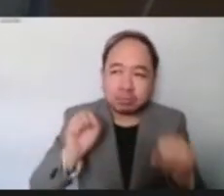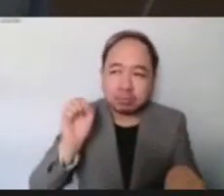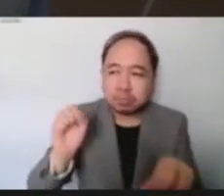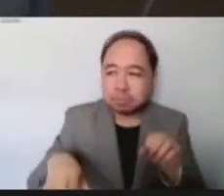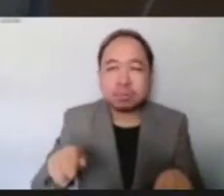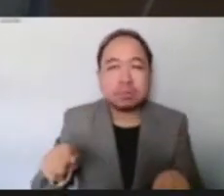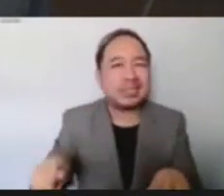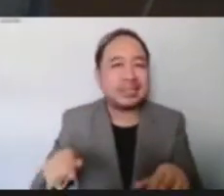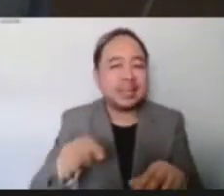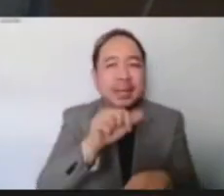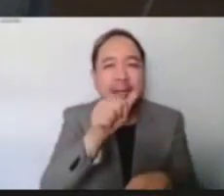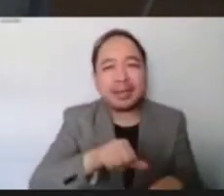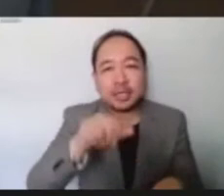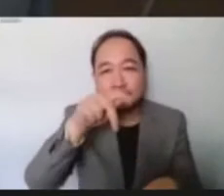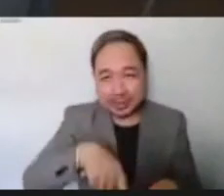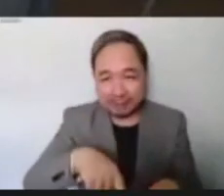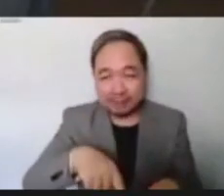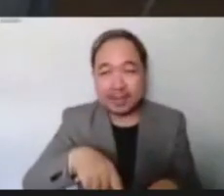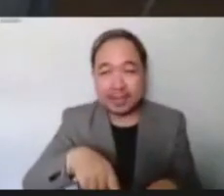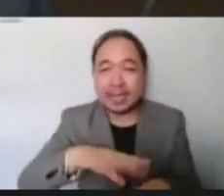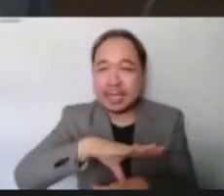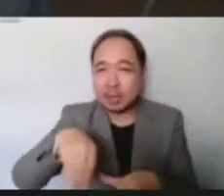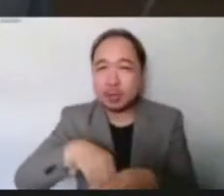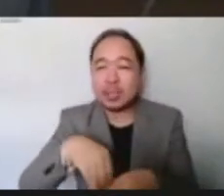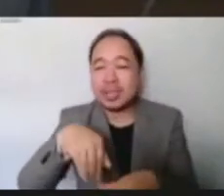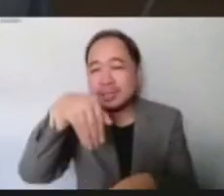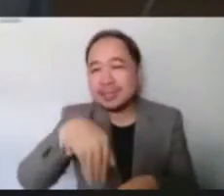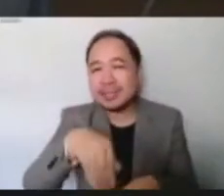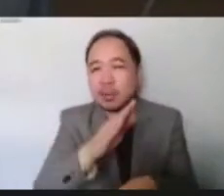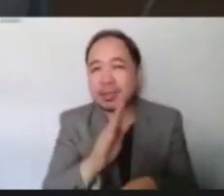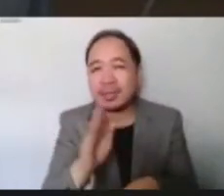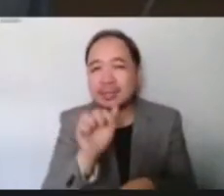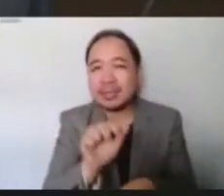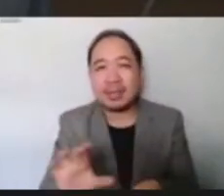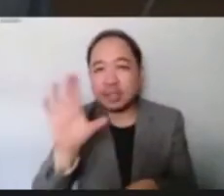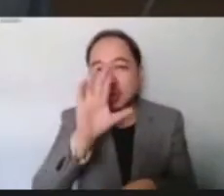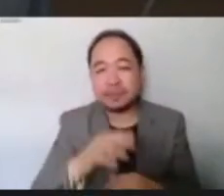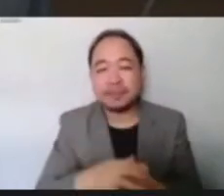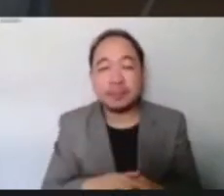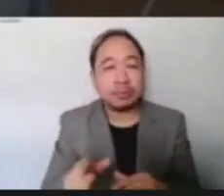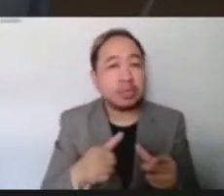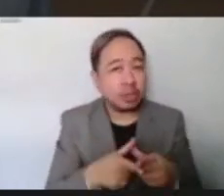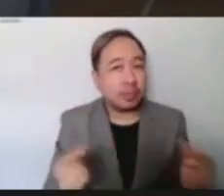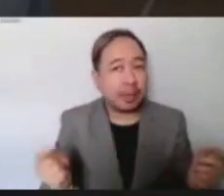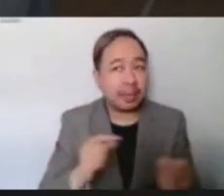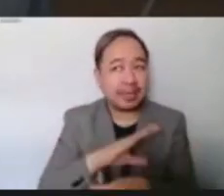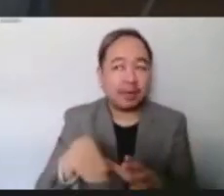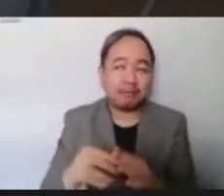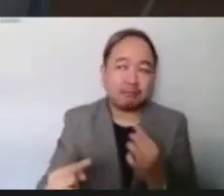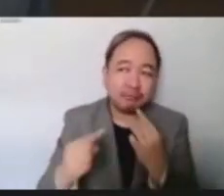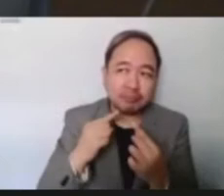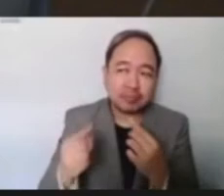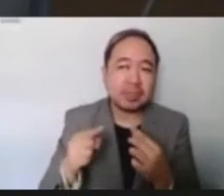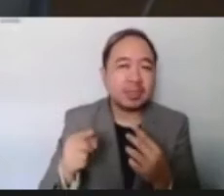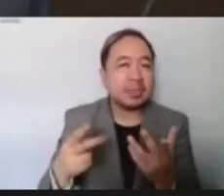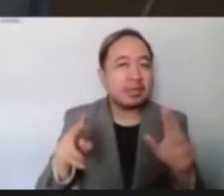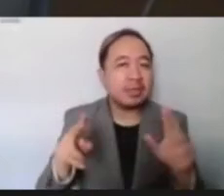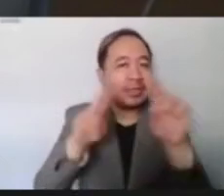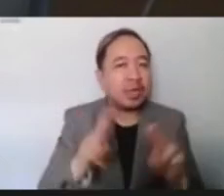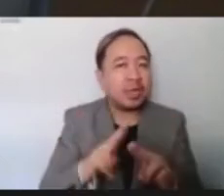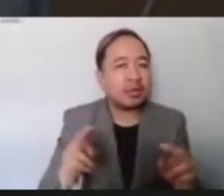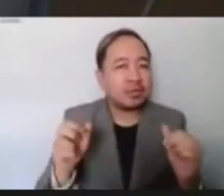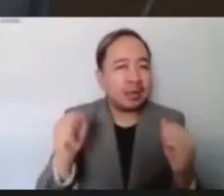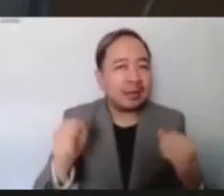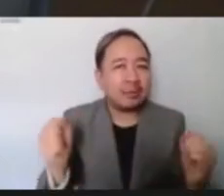Asia a needless to say Japan has been active in participating in the negotiations towards illegally binding International agreement on